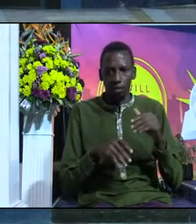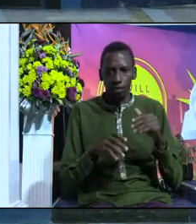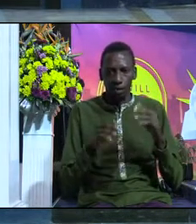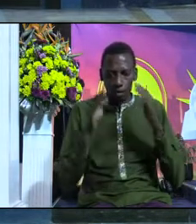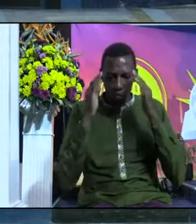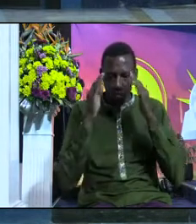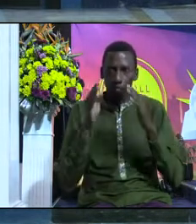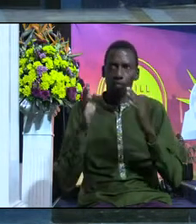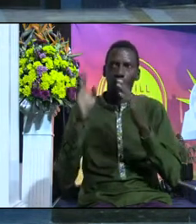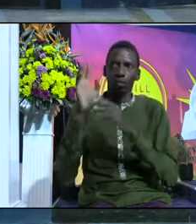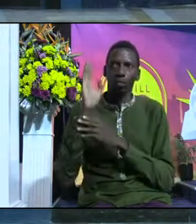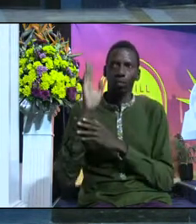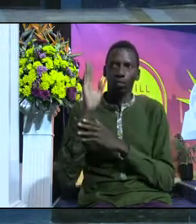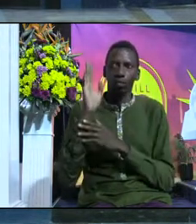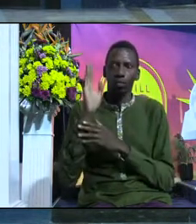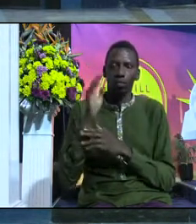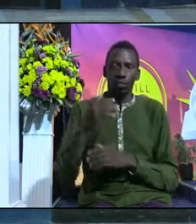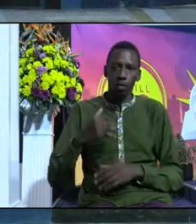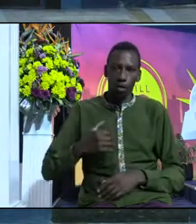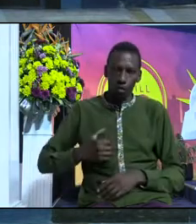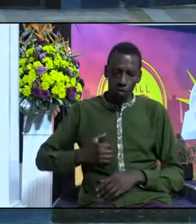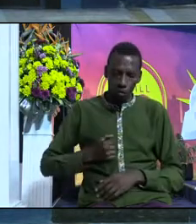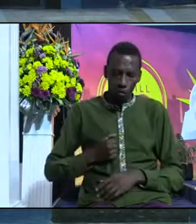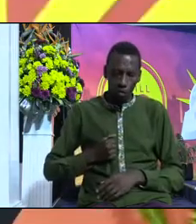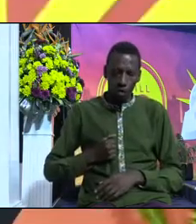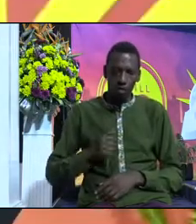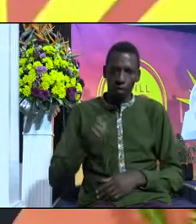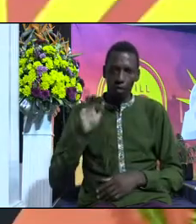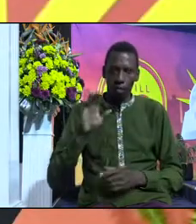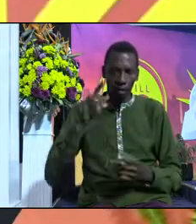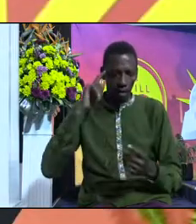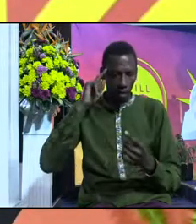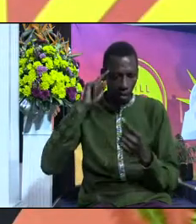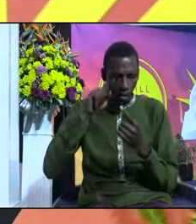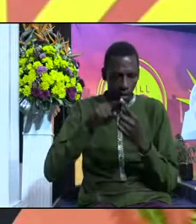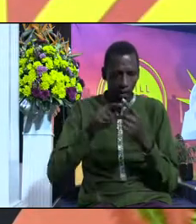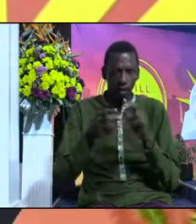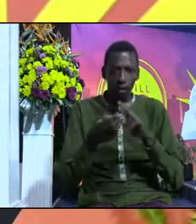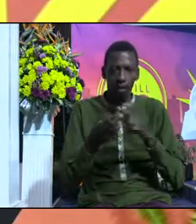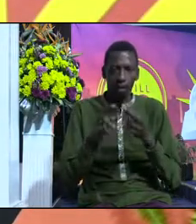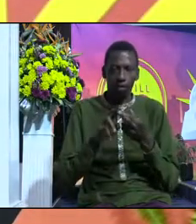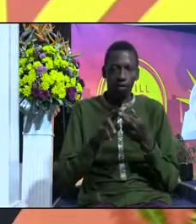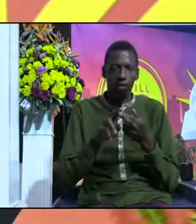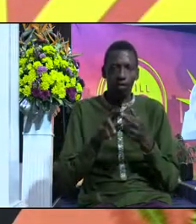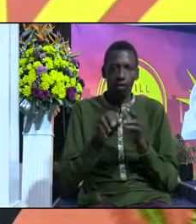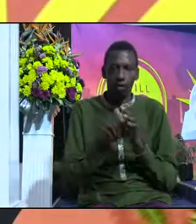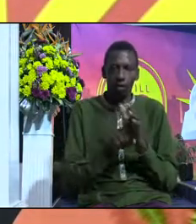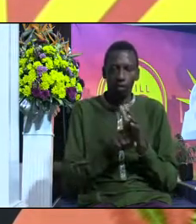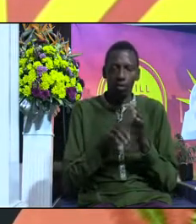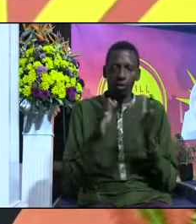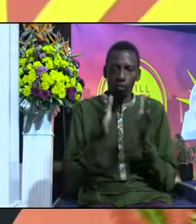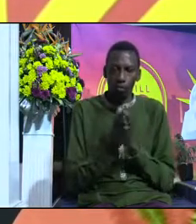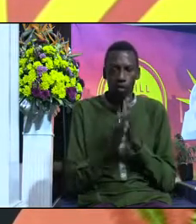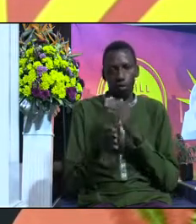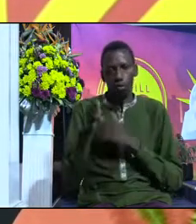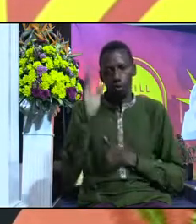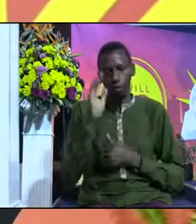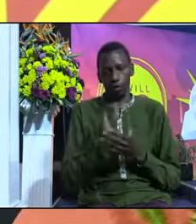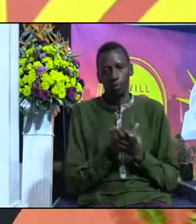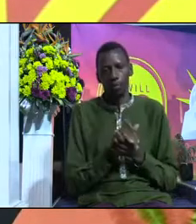up. Joseph's primary relationship was with